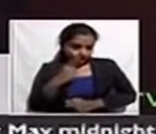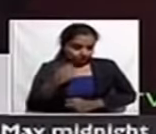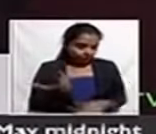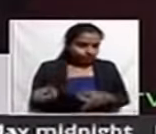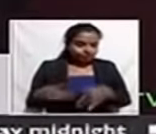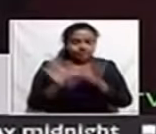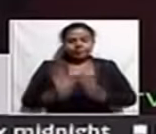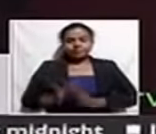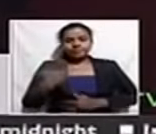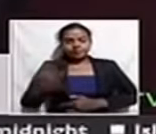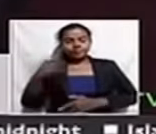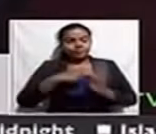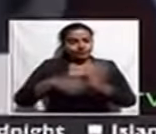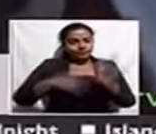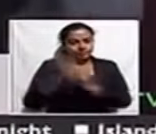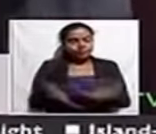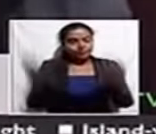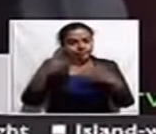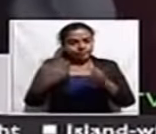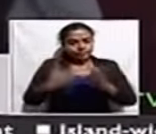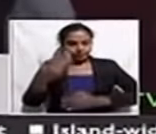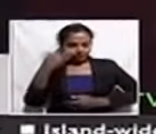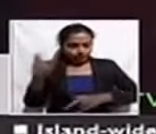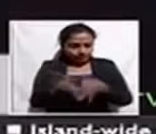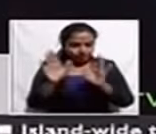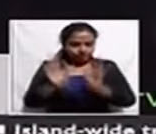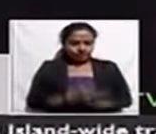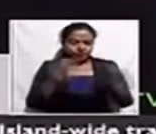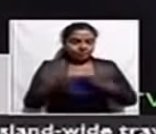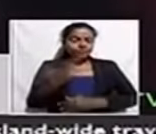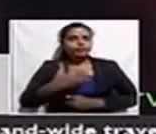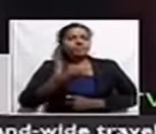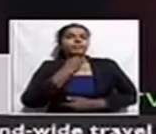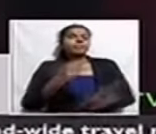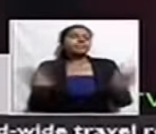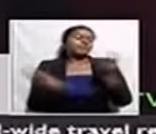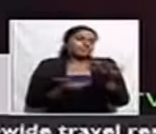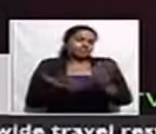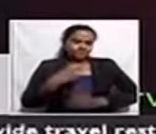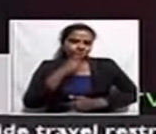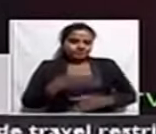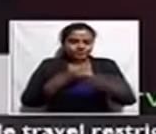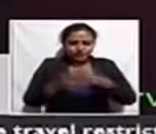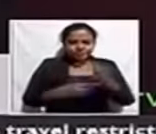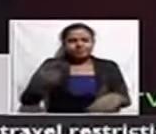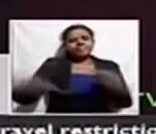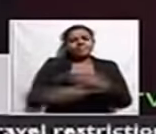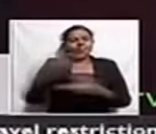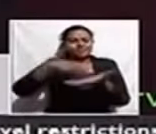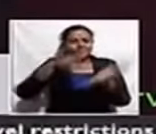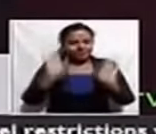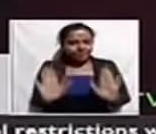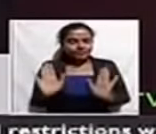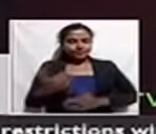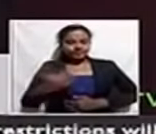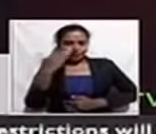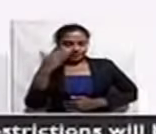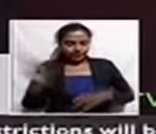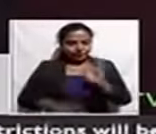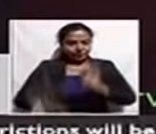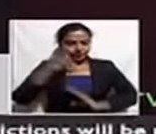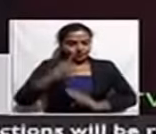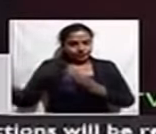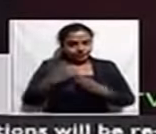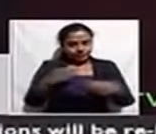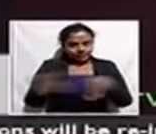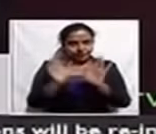least? They are stirring up false fears. This is a financial city. Investments are not just from China, but from the US, India